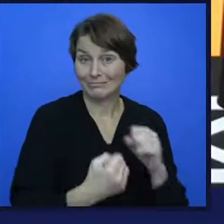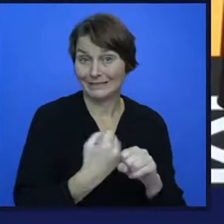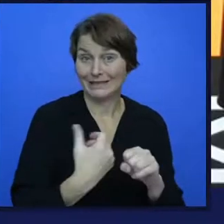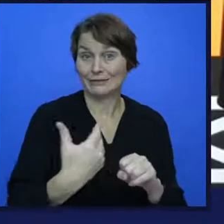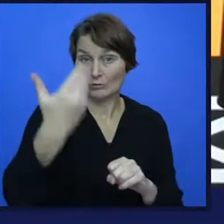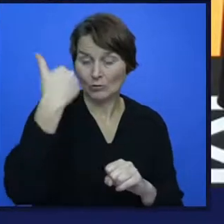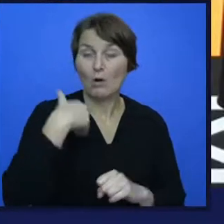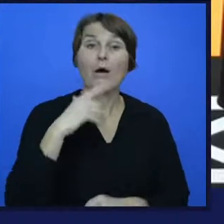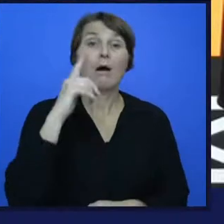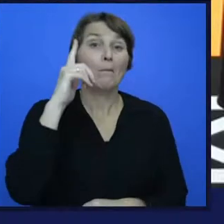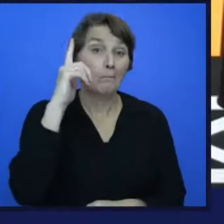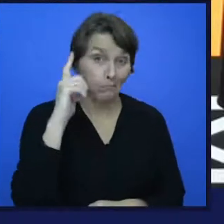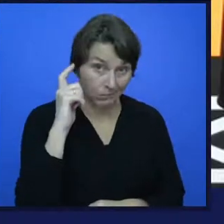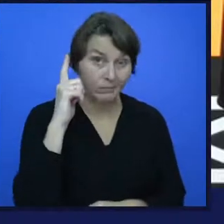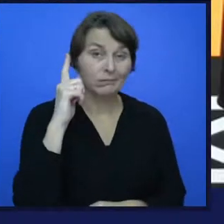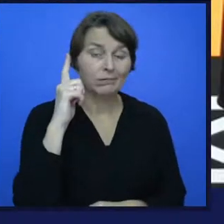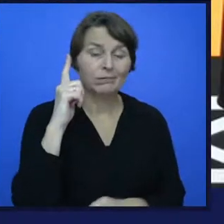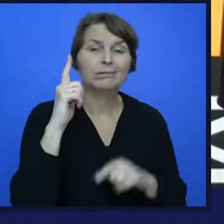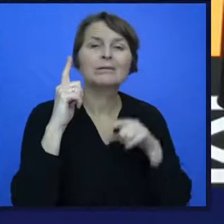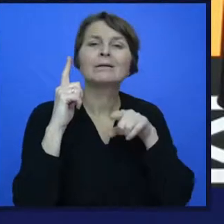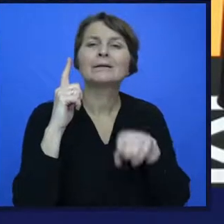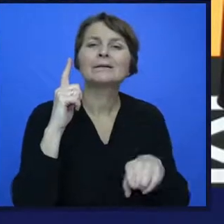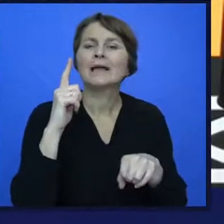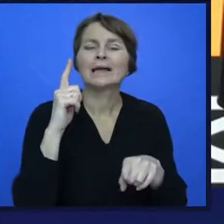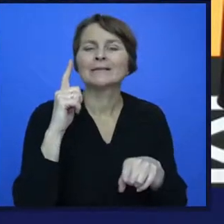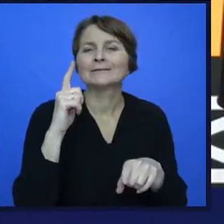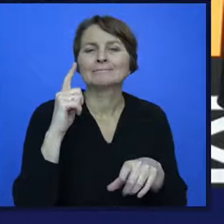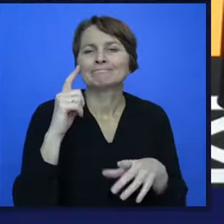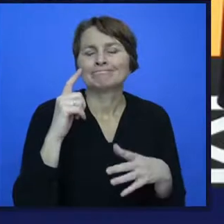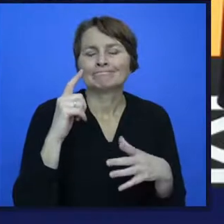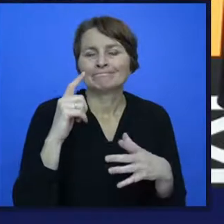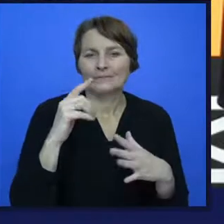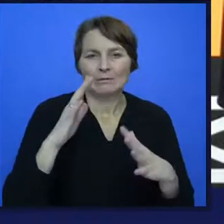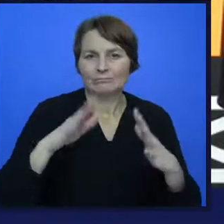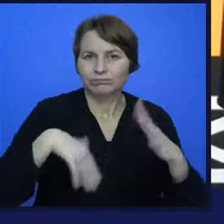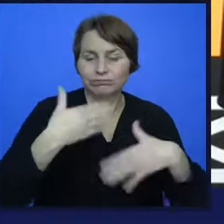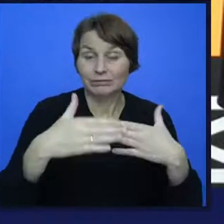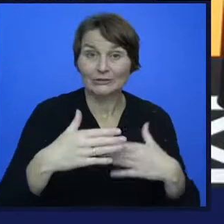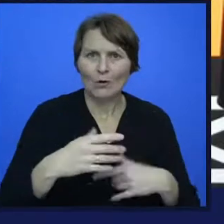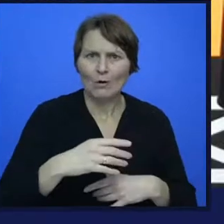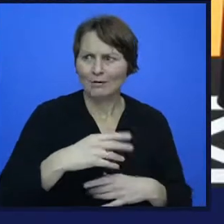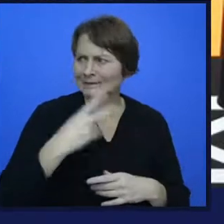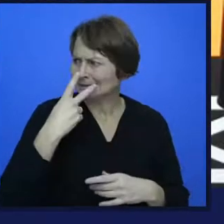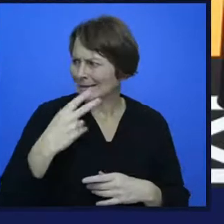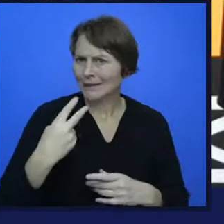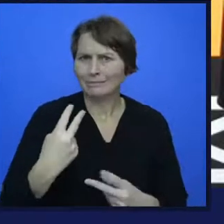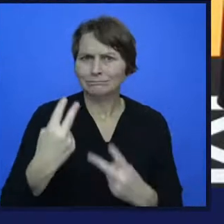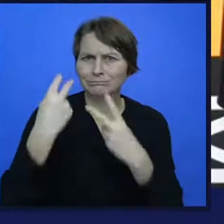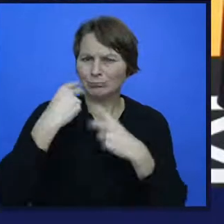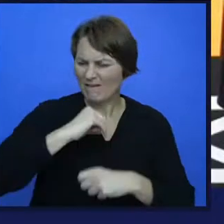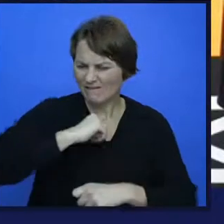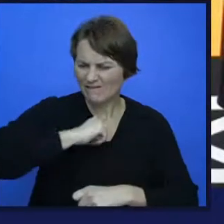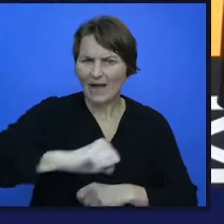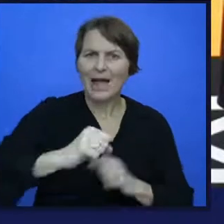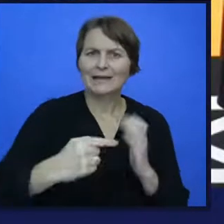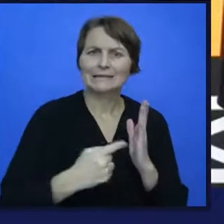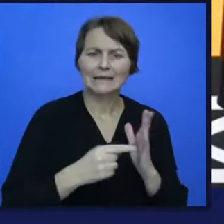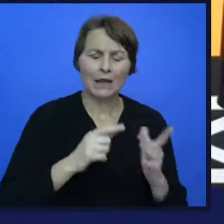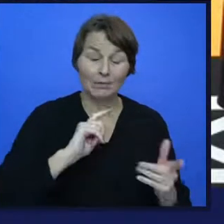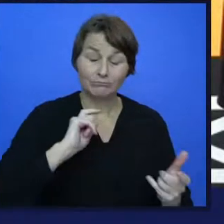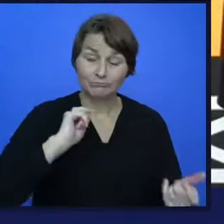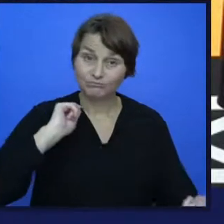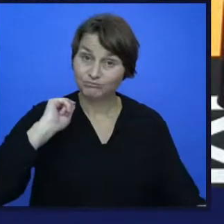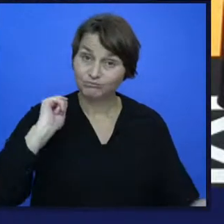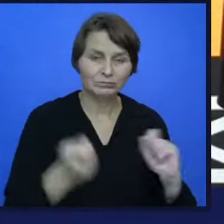So you know, the way the technology moves so fast and so quickly, I love the fact that technology is adapting to what our